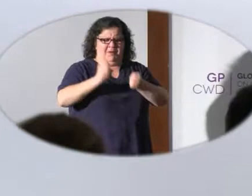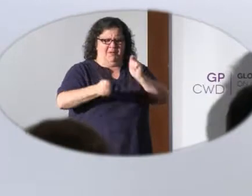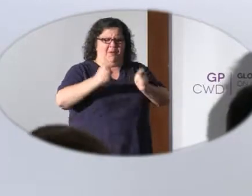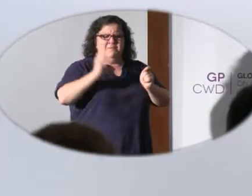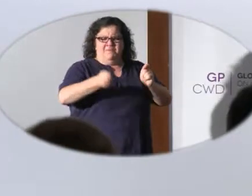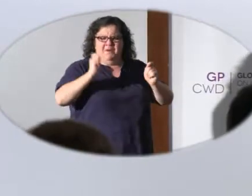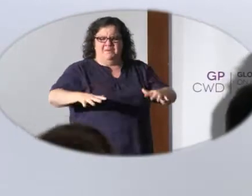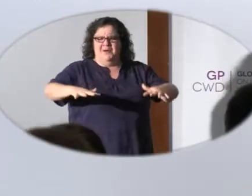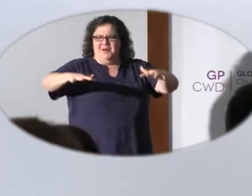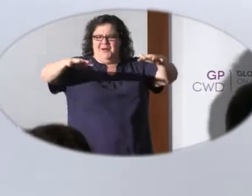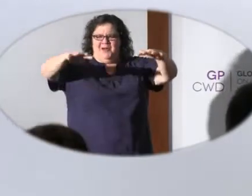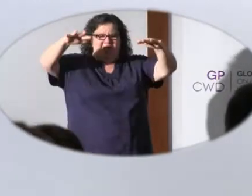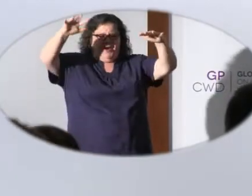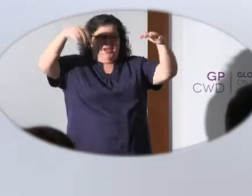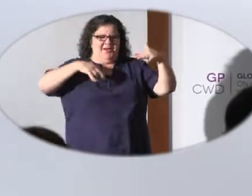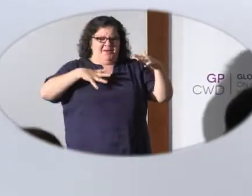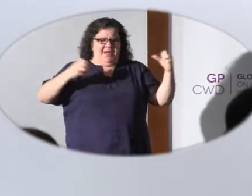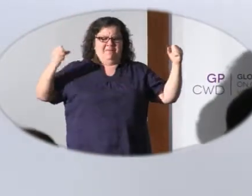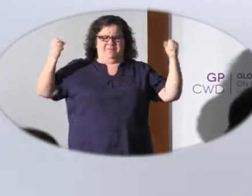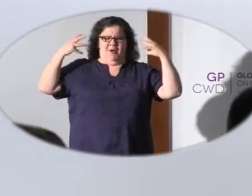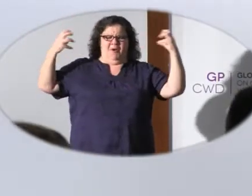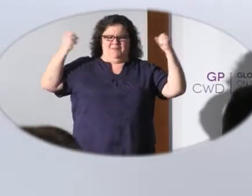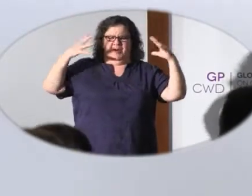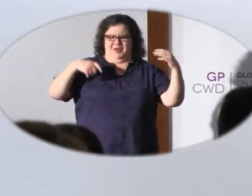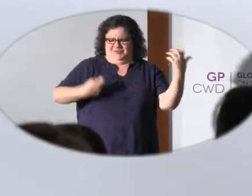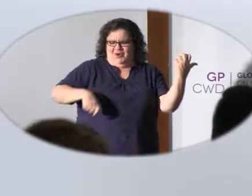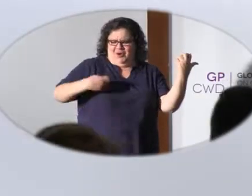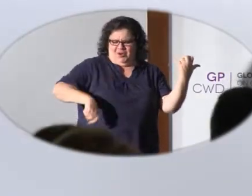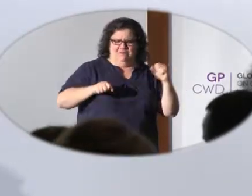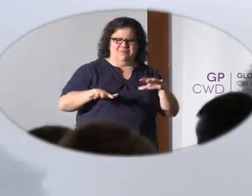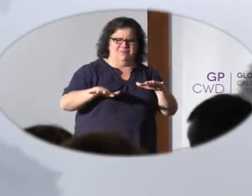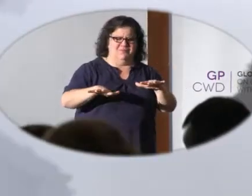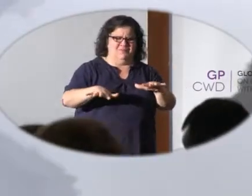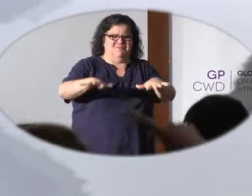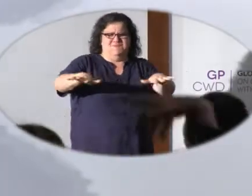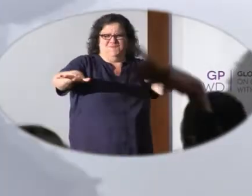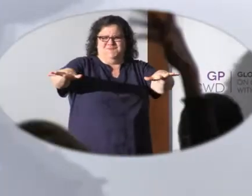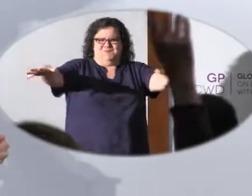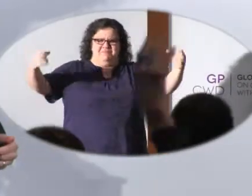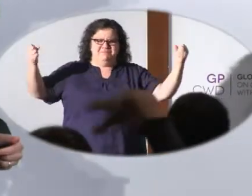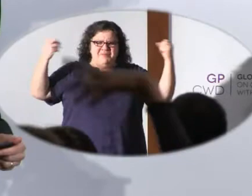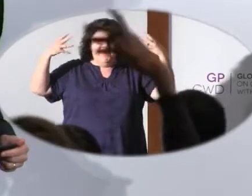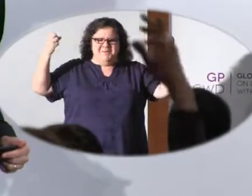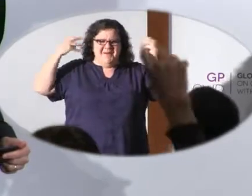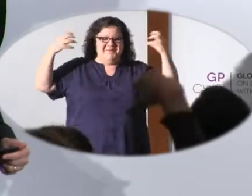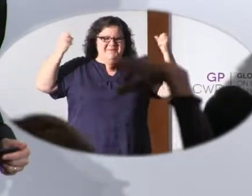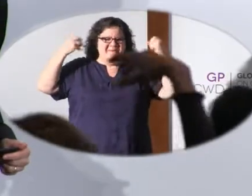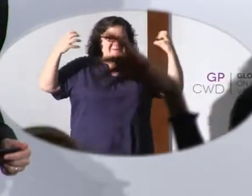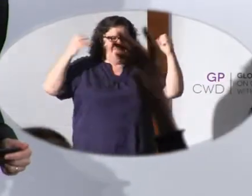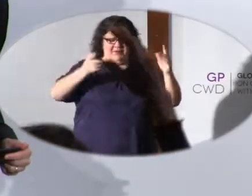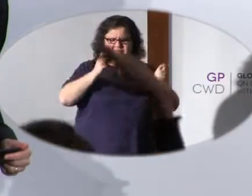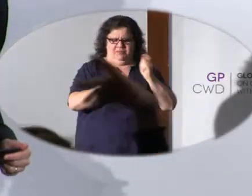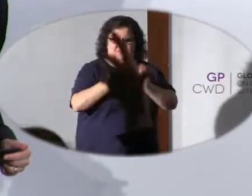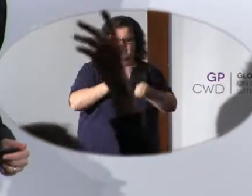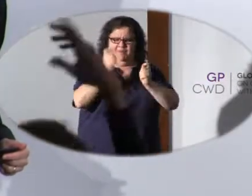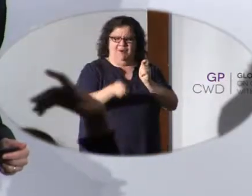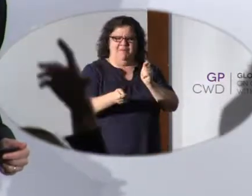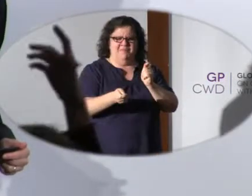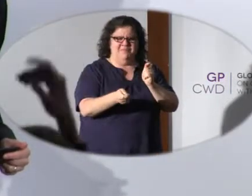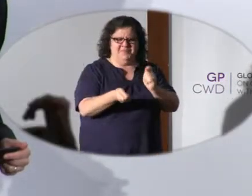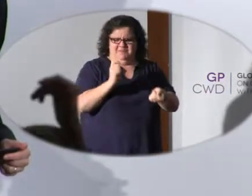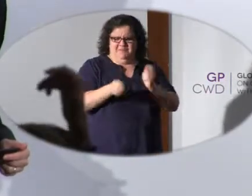it up. I need guitar. Turn it up, turn it up, turn it up. I like the drum when it goes.